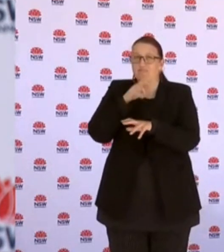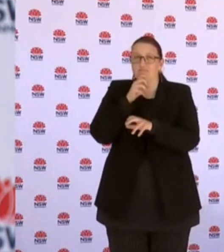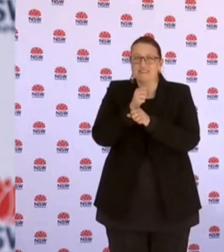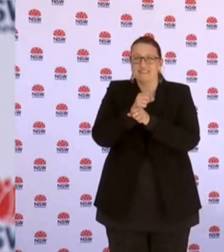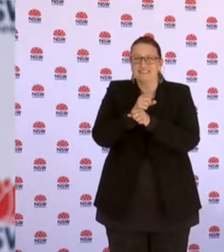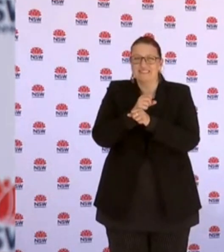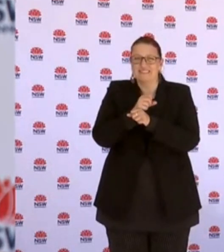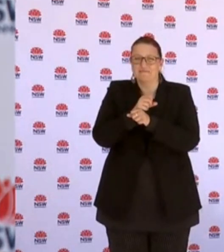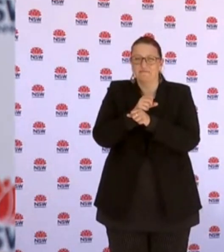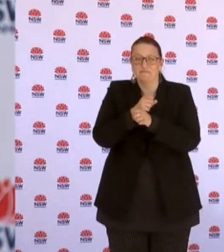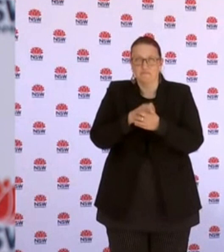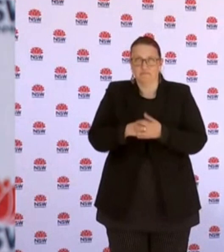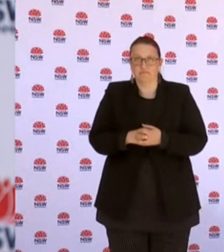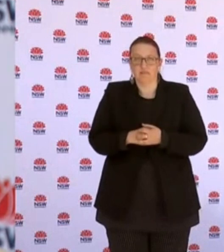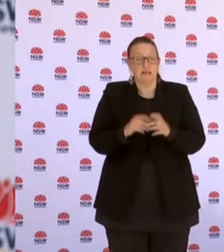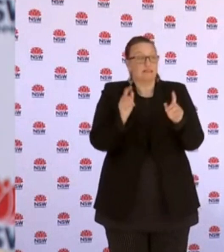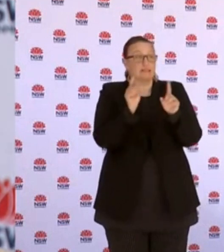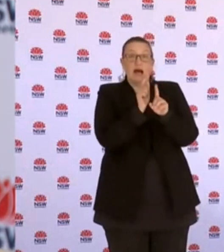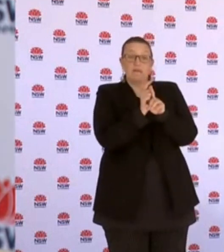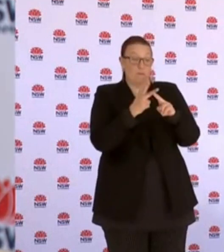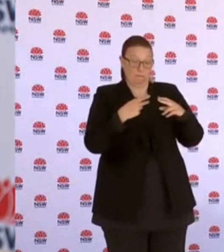Similarly, the business itself,